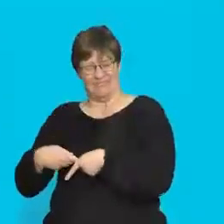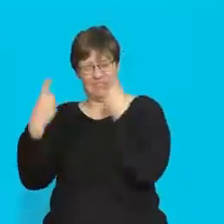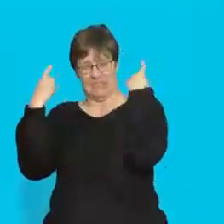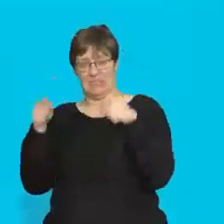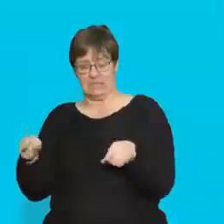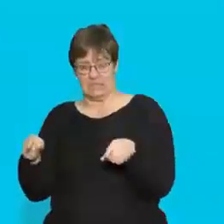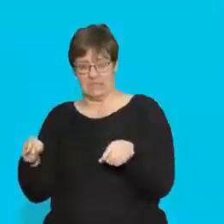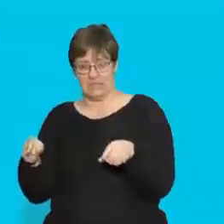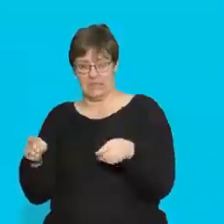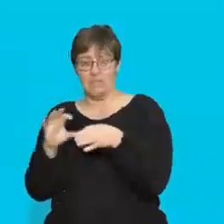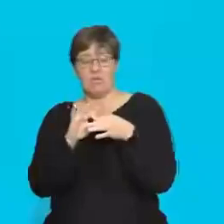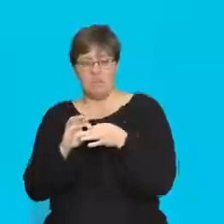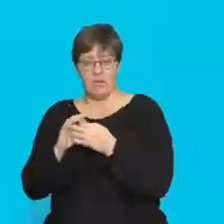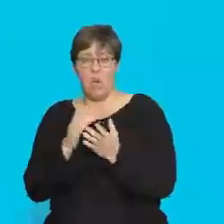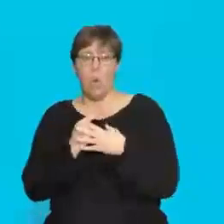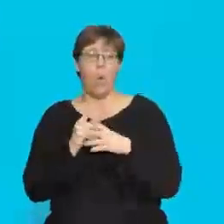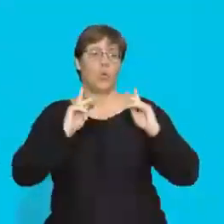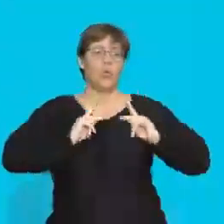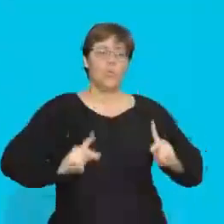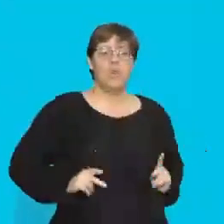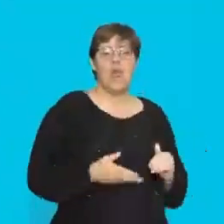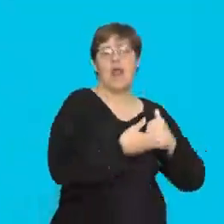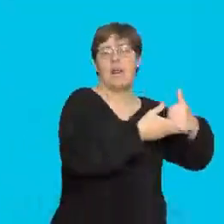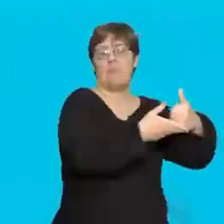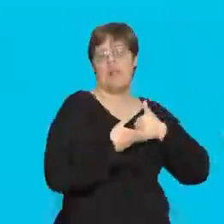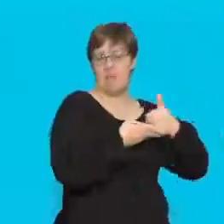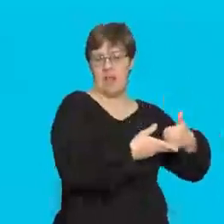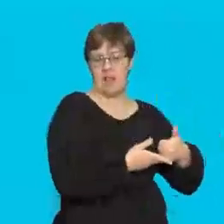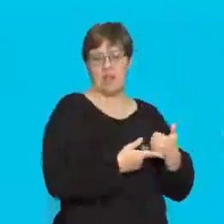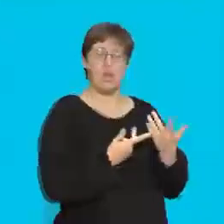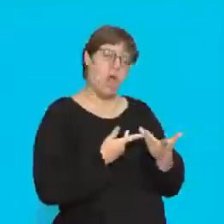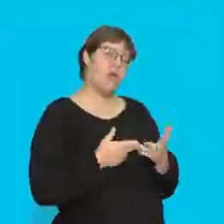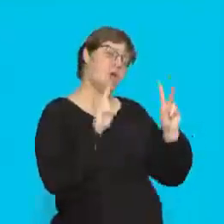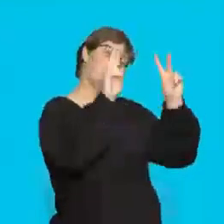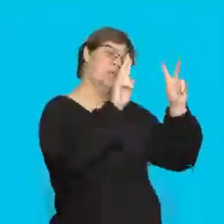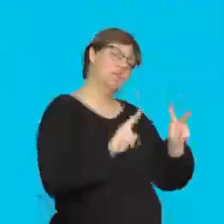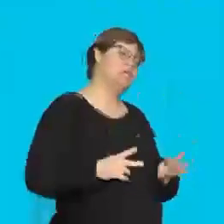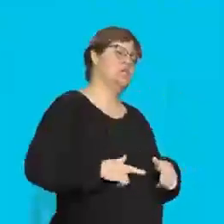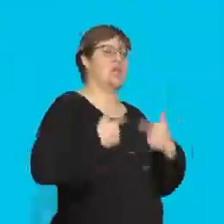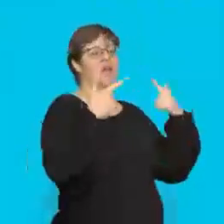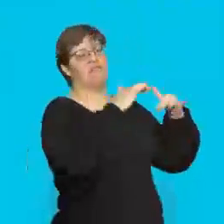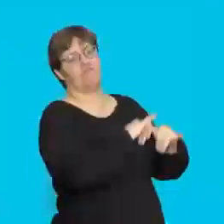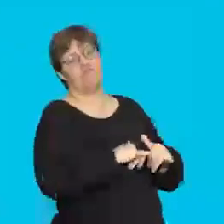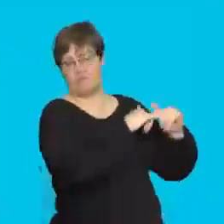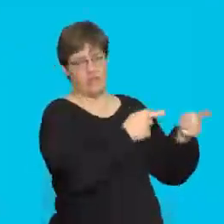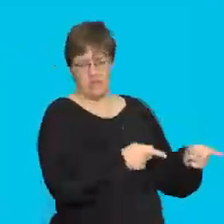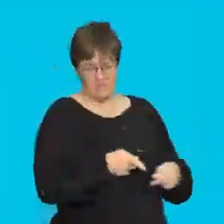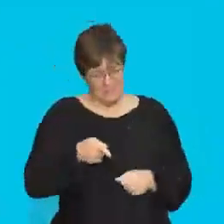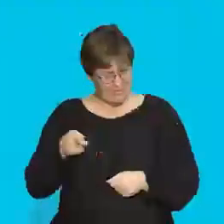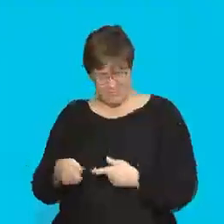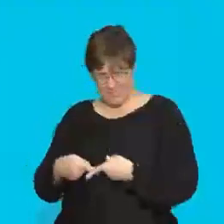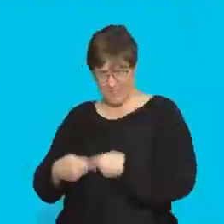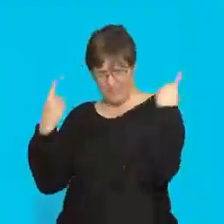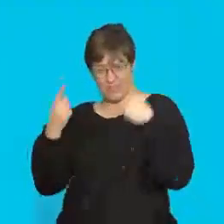species. So we're not talking about humans helping each other out and living symbiotically together.